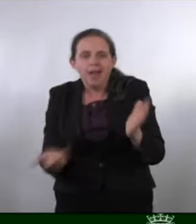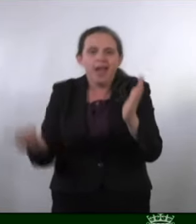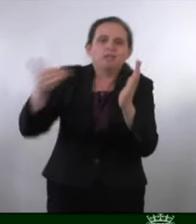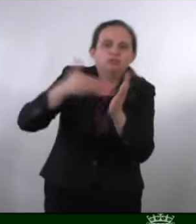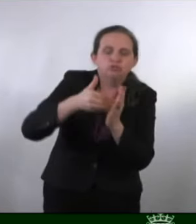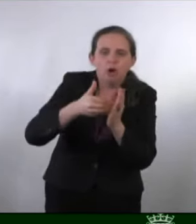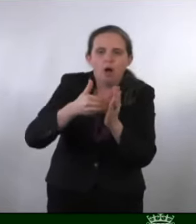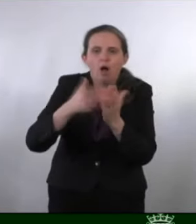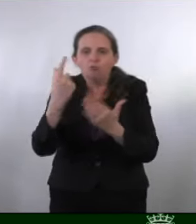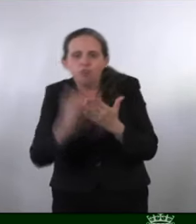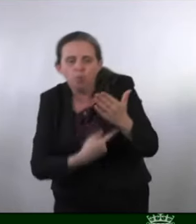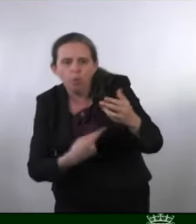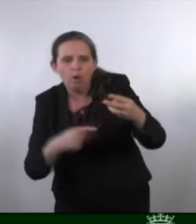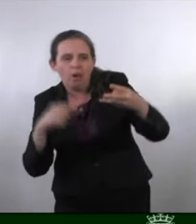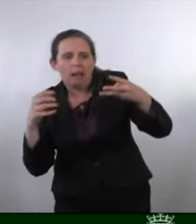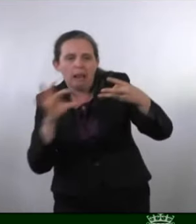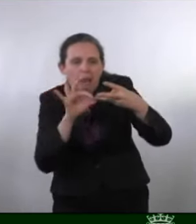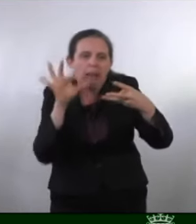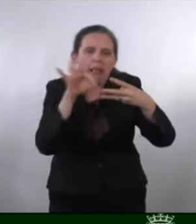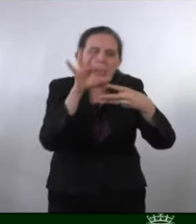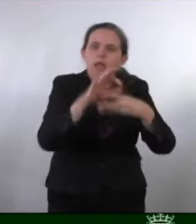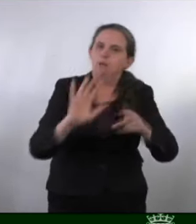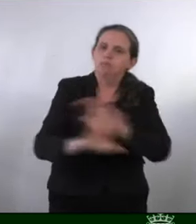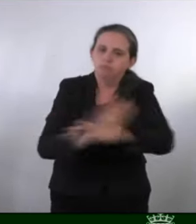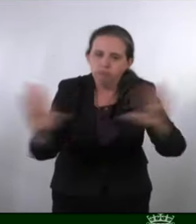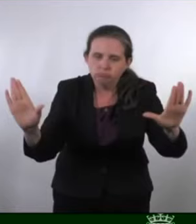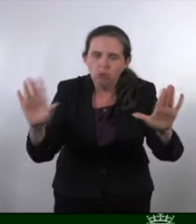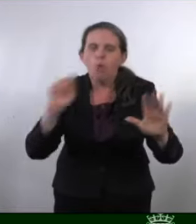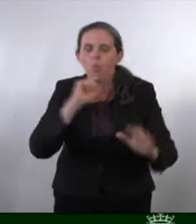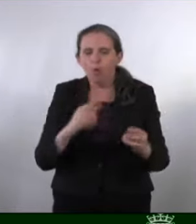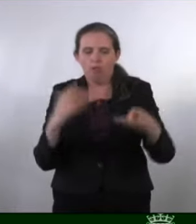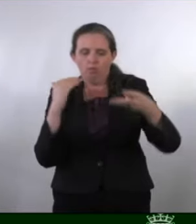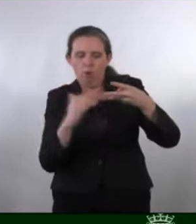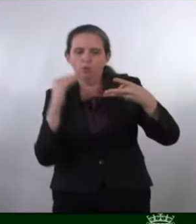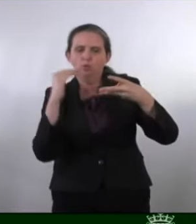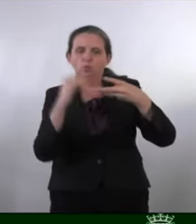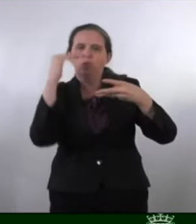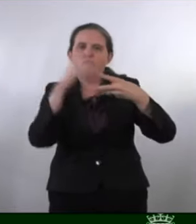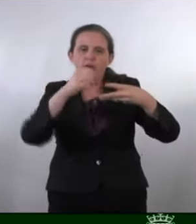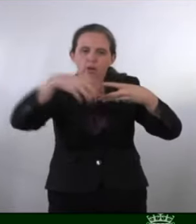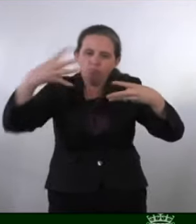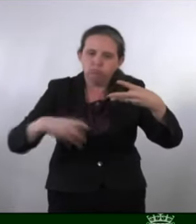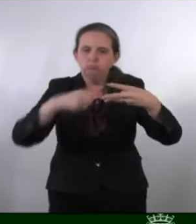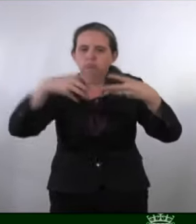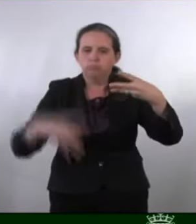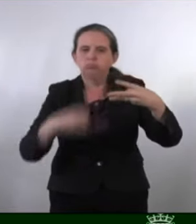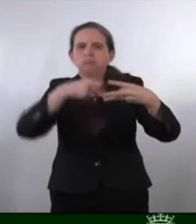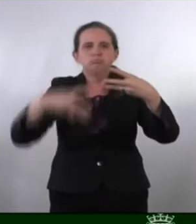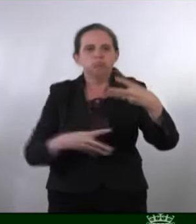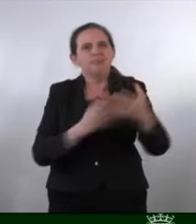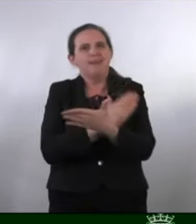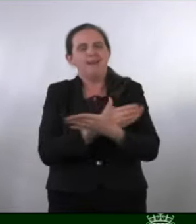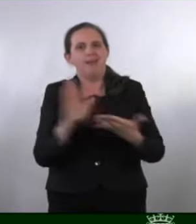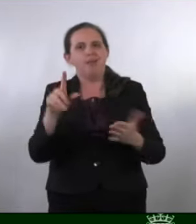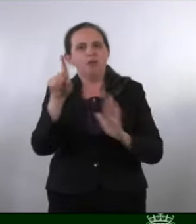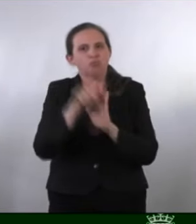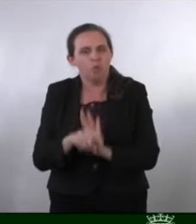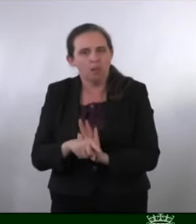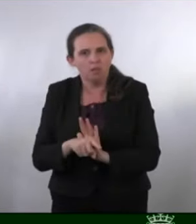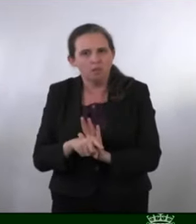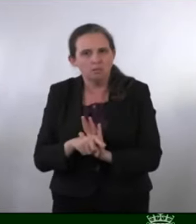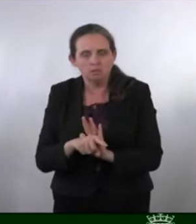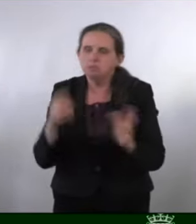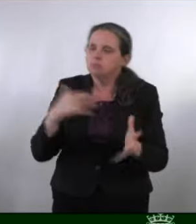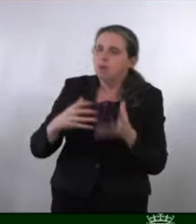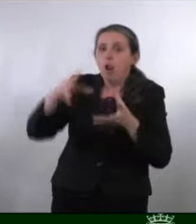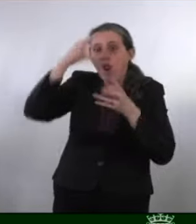measures with each region. It's a uniform set of rules. And we've learnt from experience that there are some things we